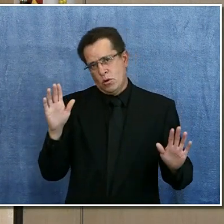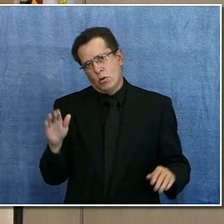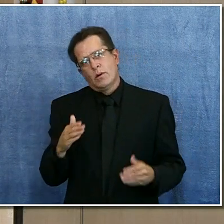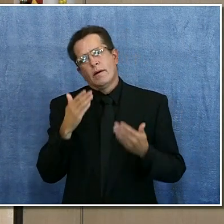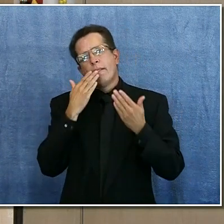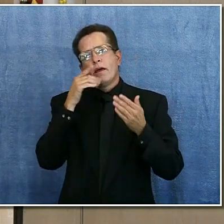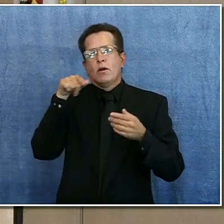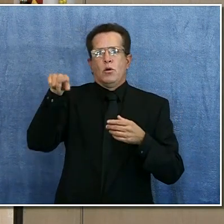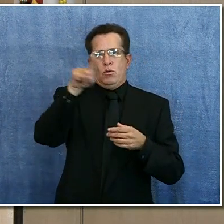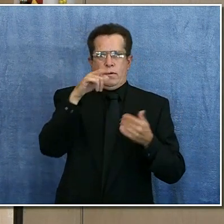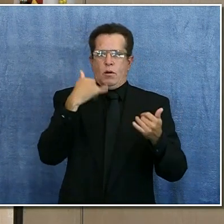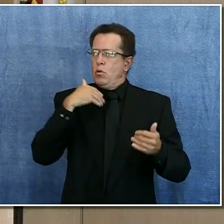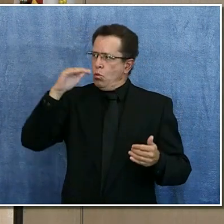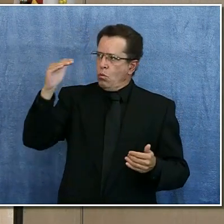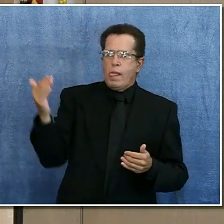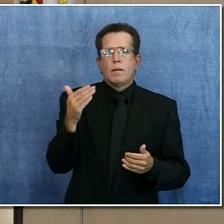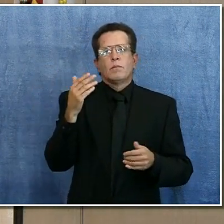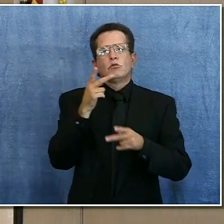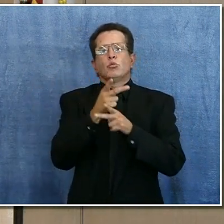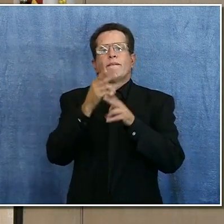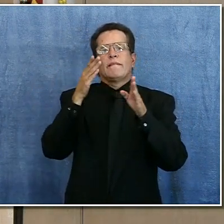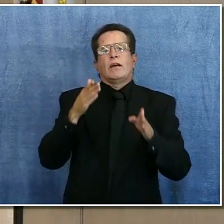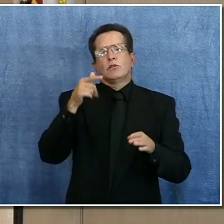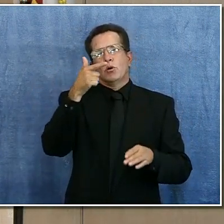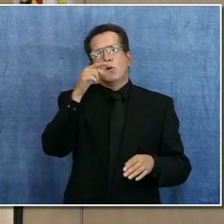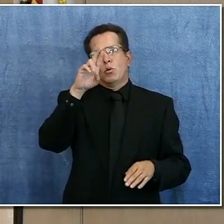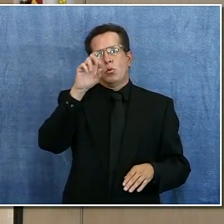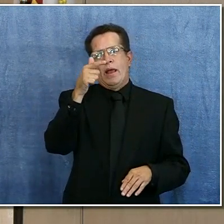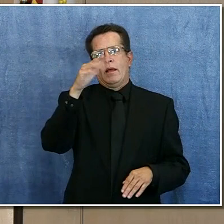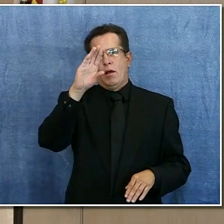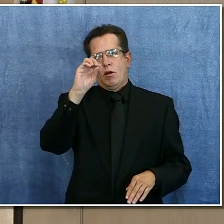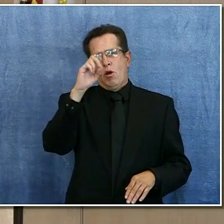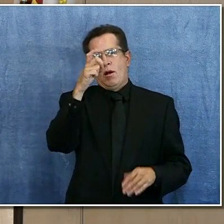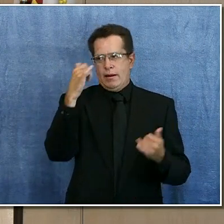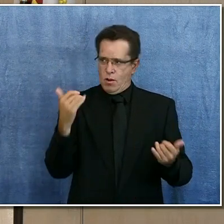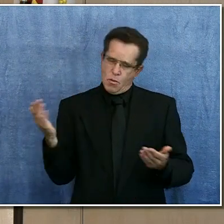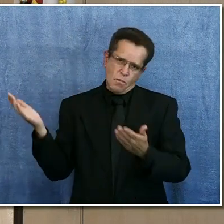podium Supervisor Greg Cox. Thank you.